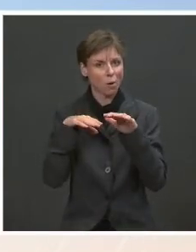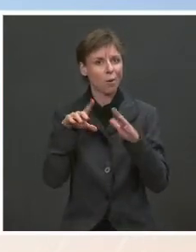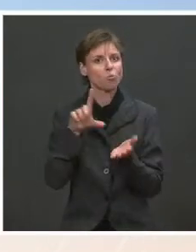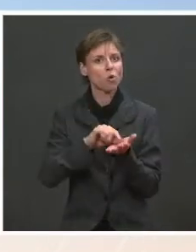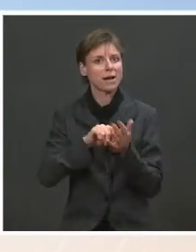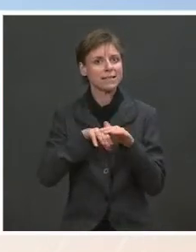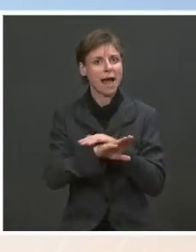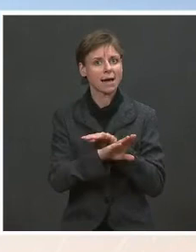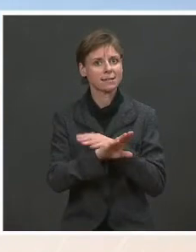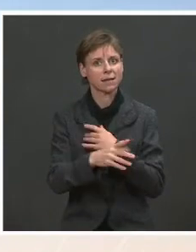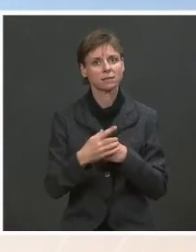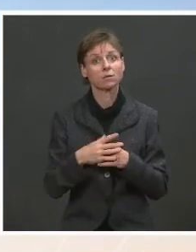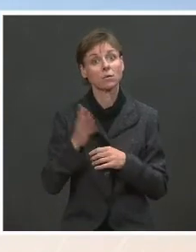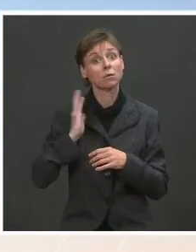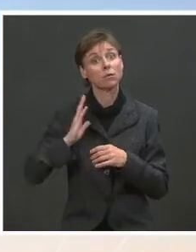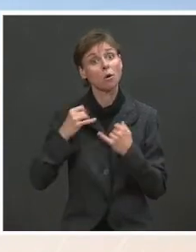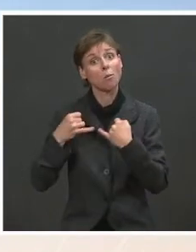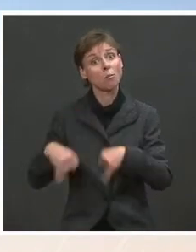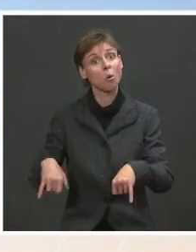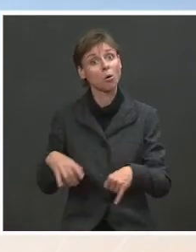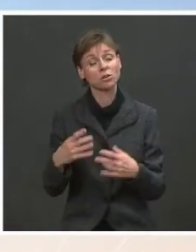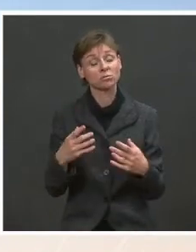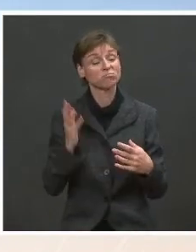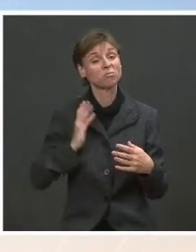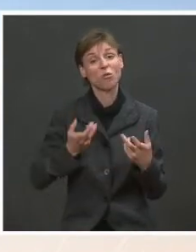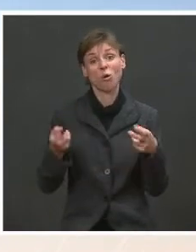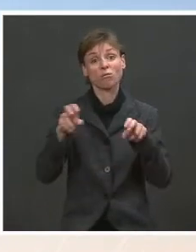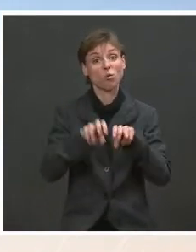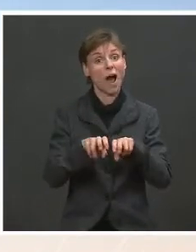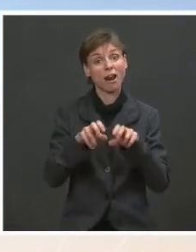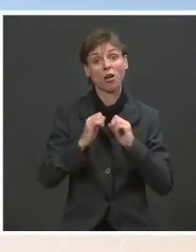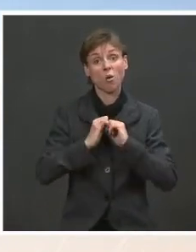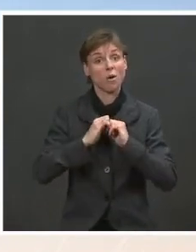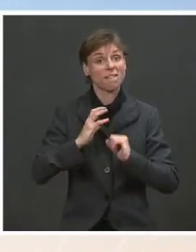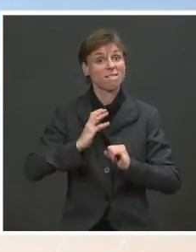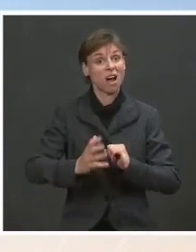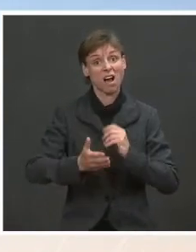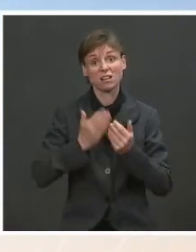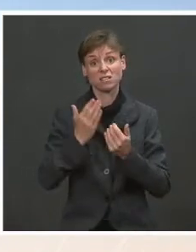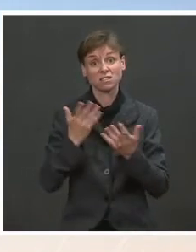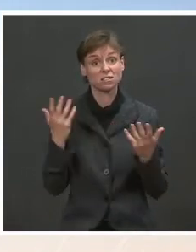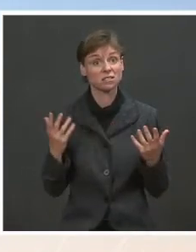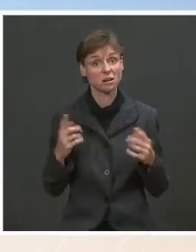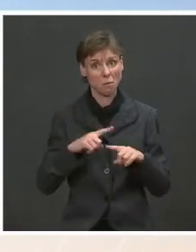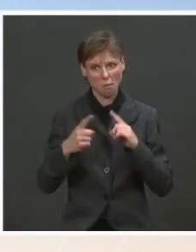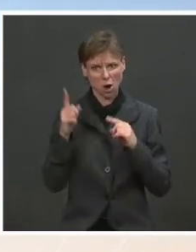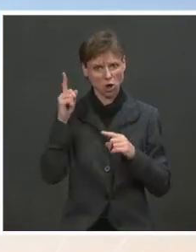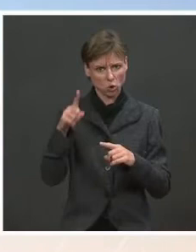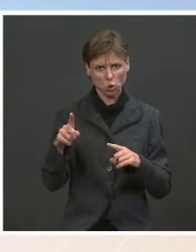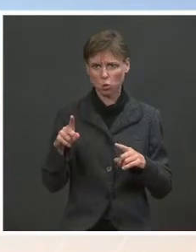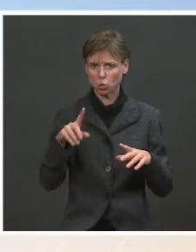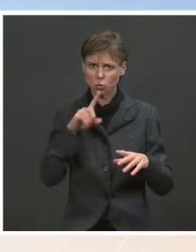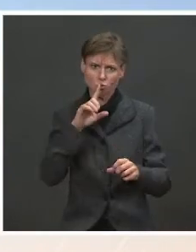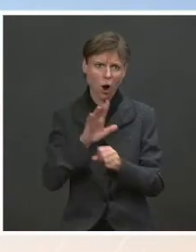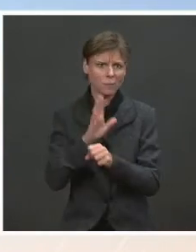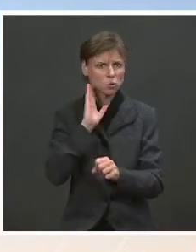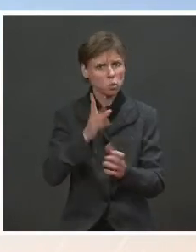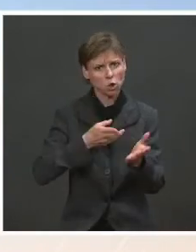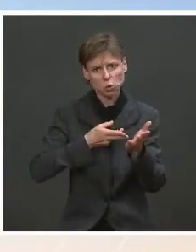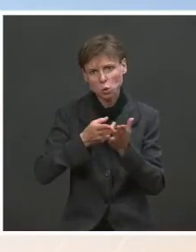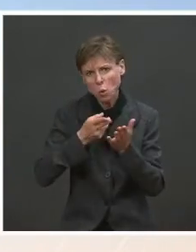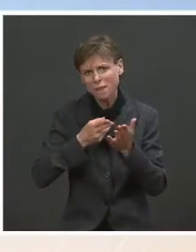our reporters used to be able to get ride-alongs during the Trump administration, and you all came in and promised to be the most truthful and